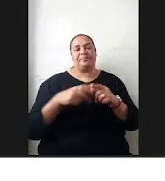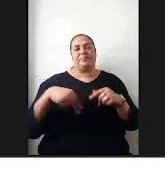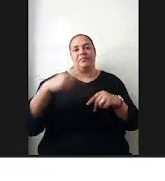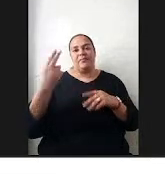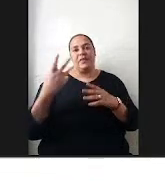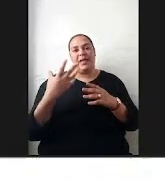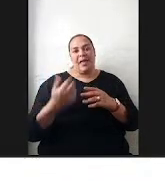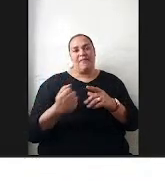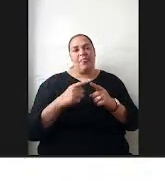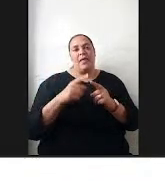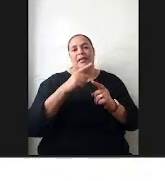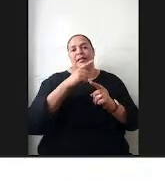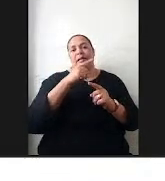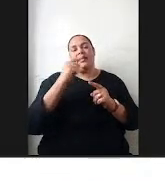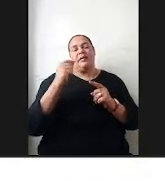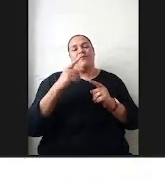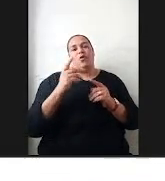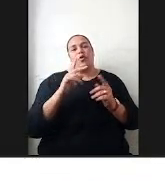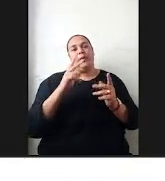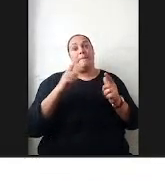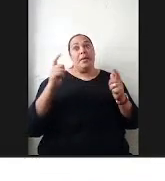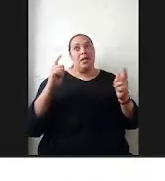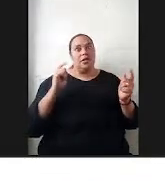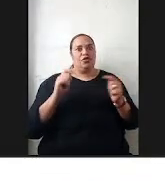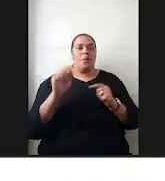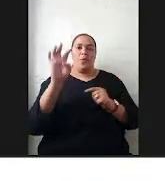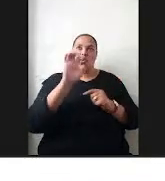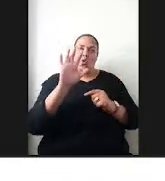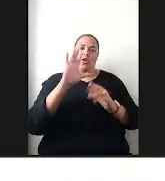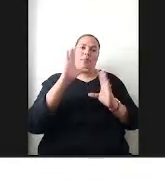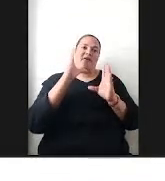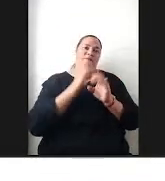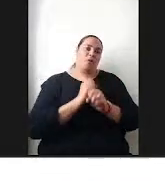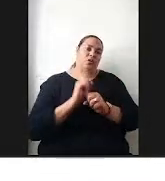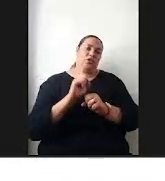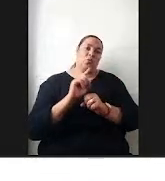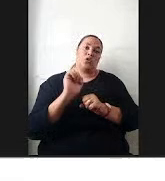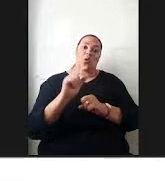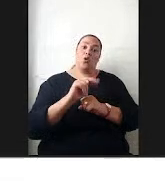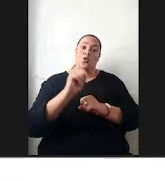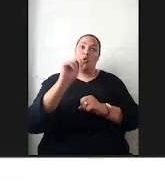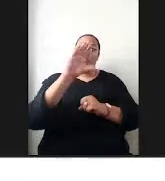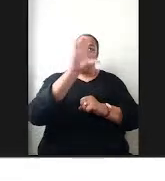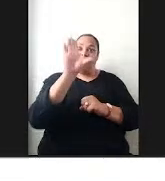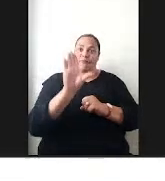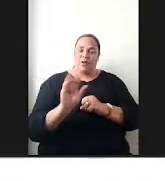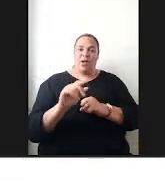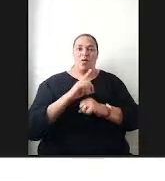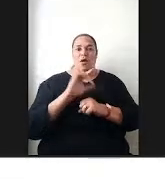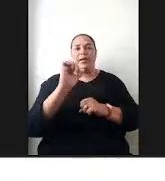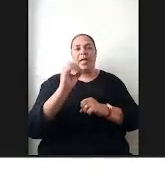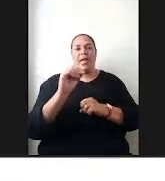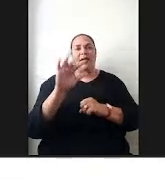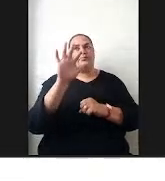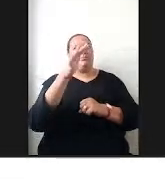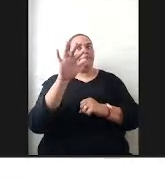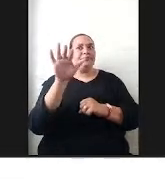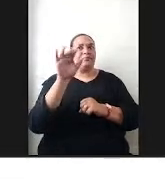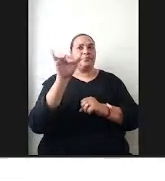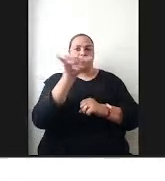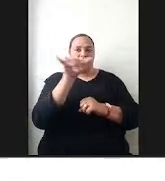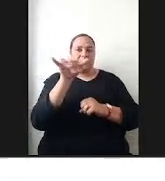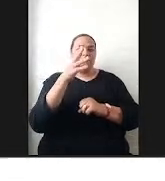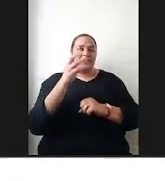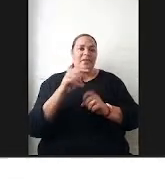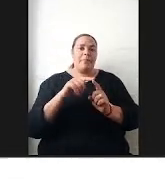the geopolitical shift that Europe is focusing on obviously North Africa, because there's some proximity there also, but then Southern